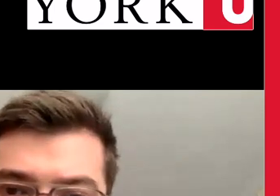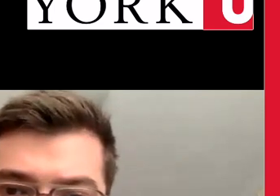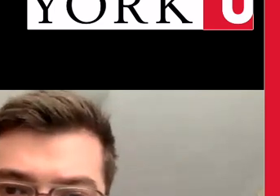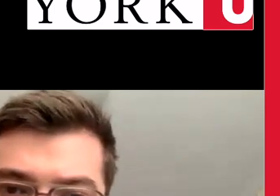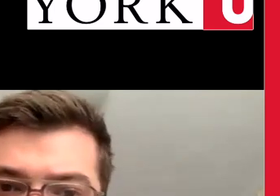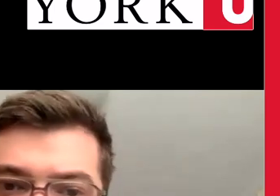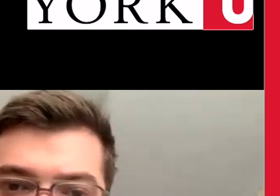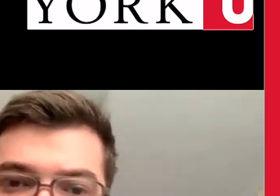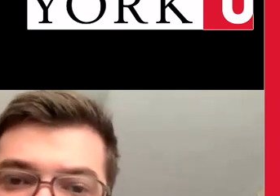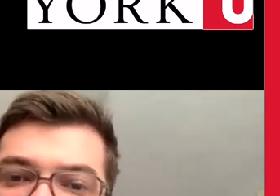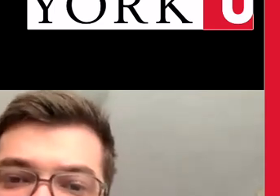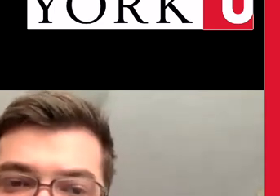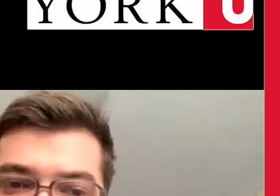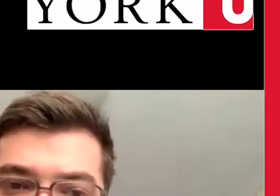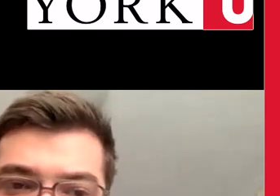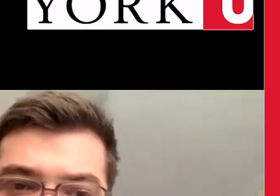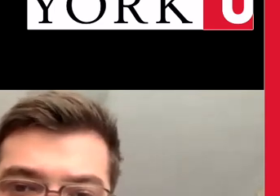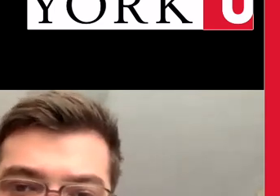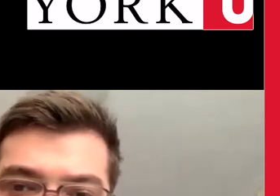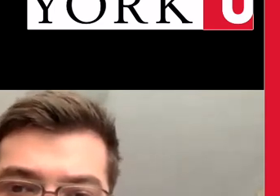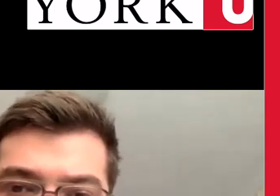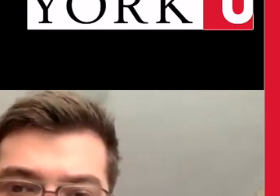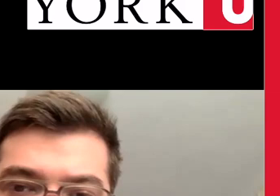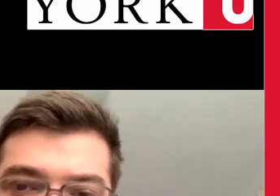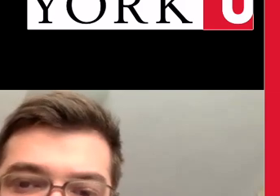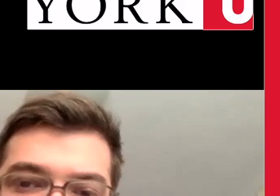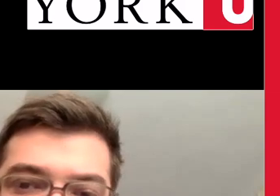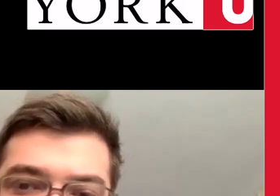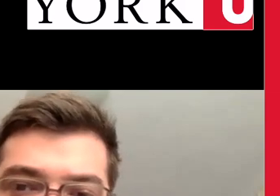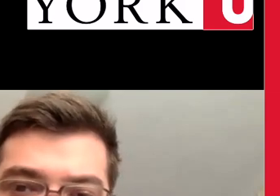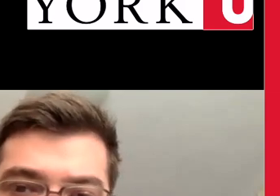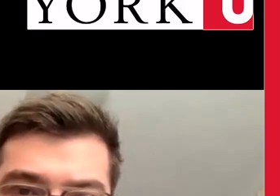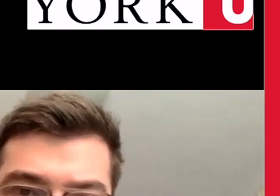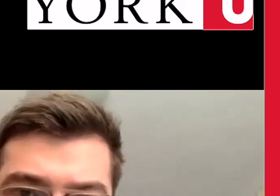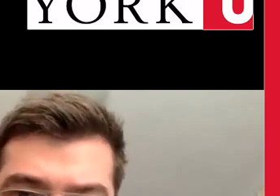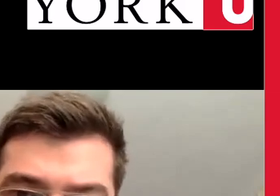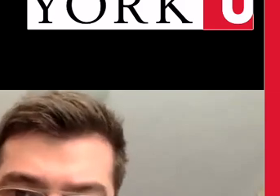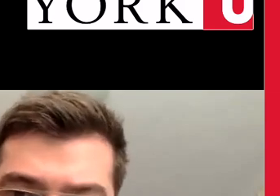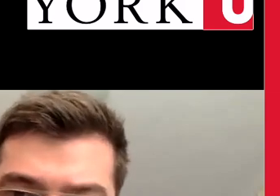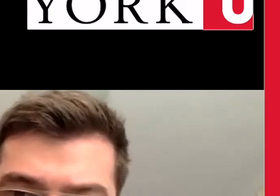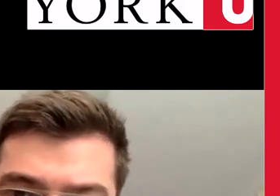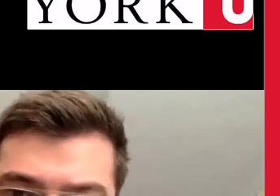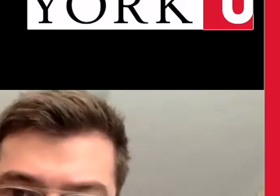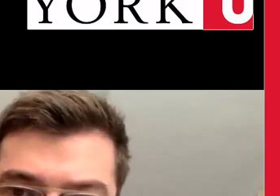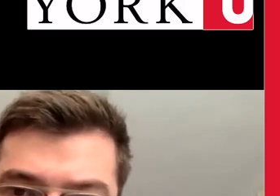Takaronto has been caretaken by the Anishinaabeg Nation,